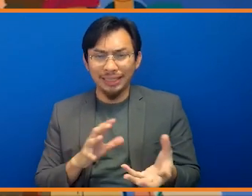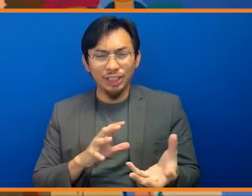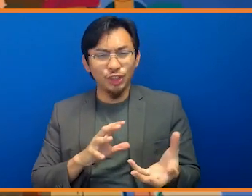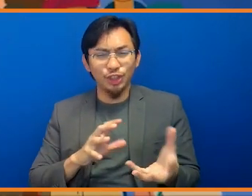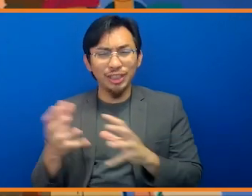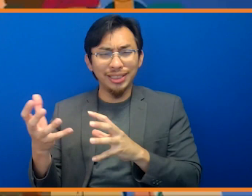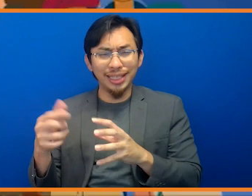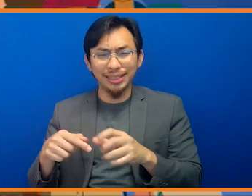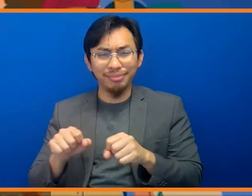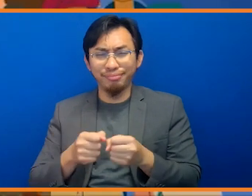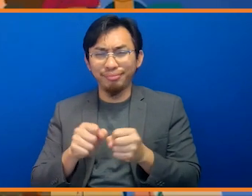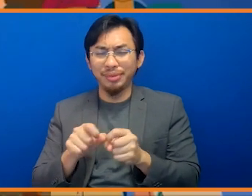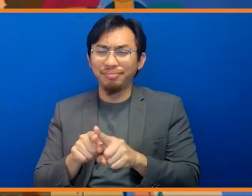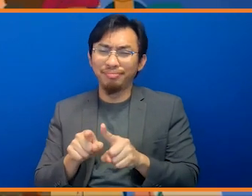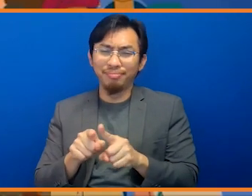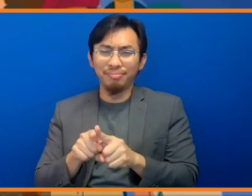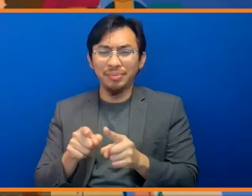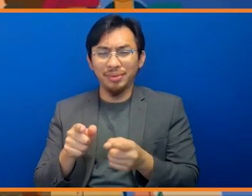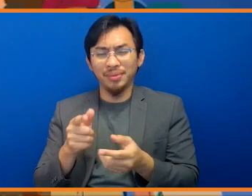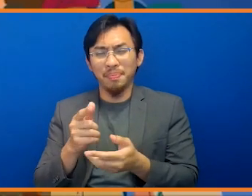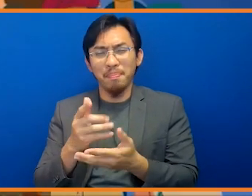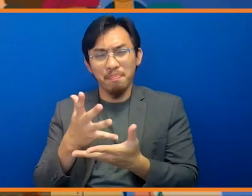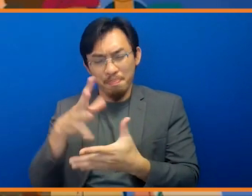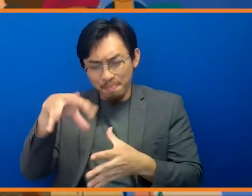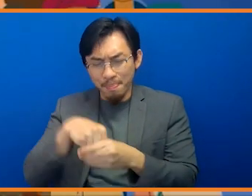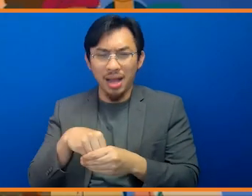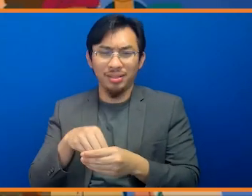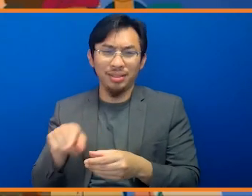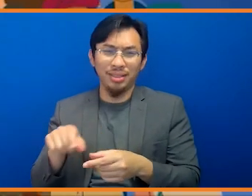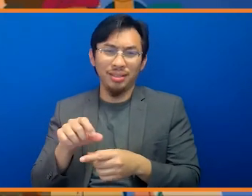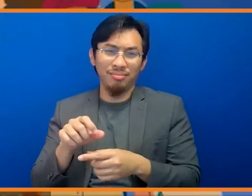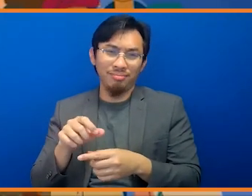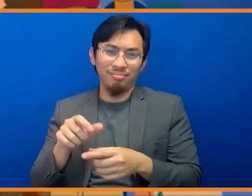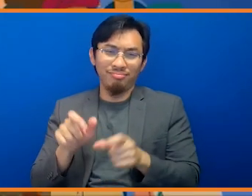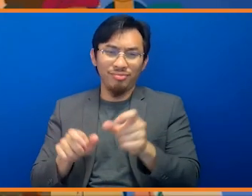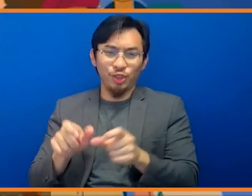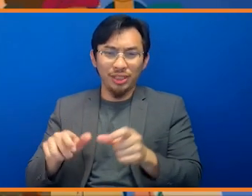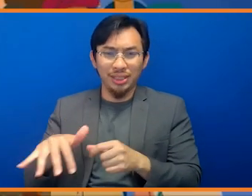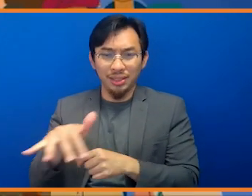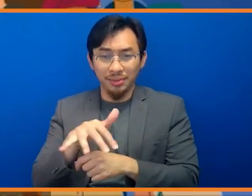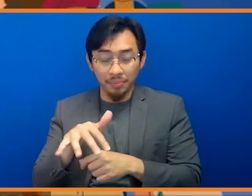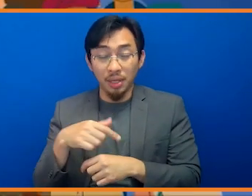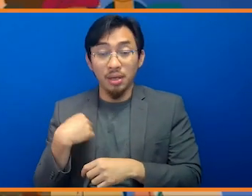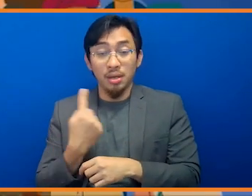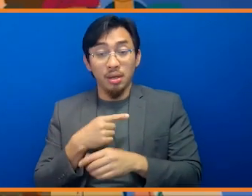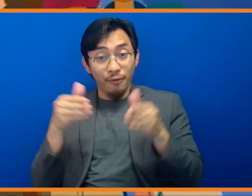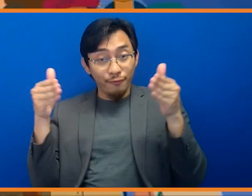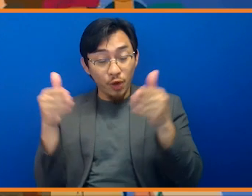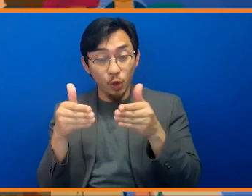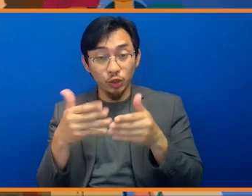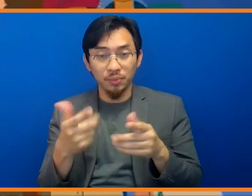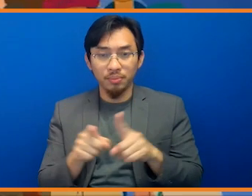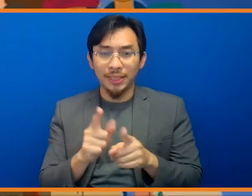Disasters damage the weak parts of society. And we can focus on and start